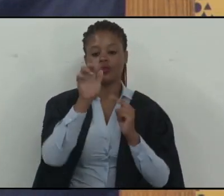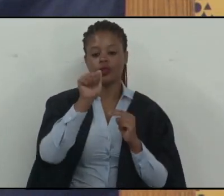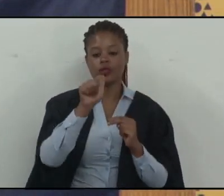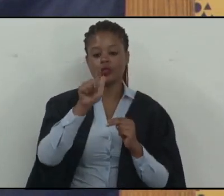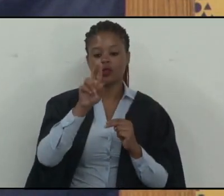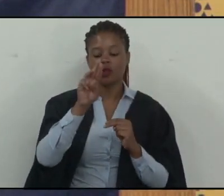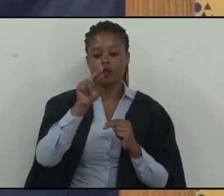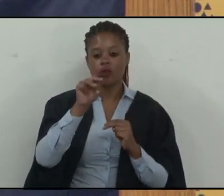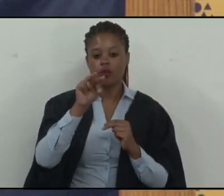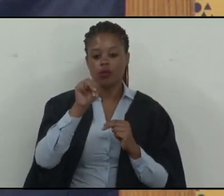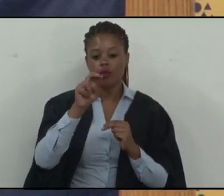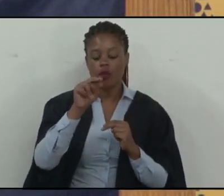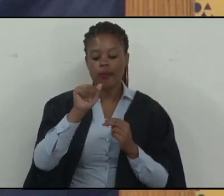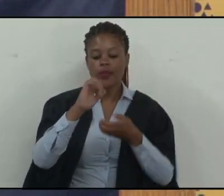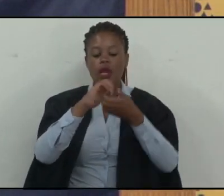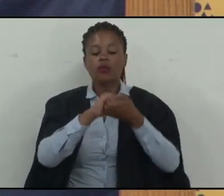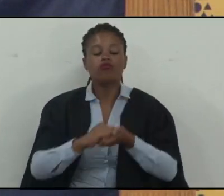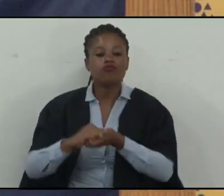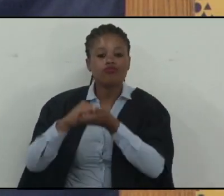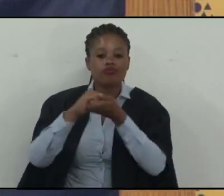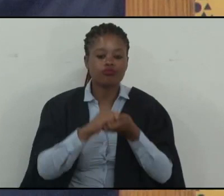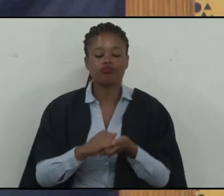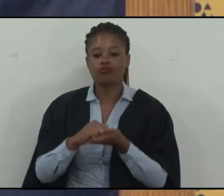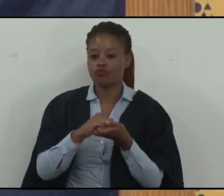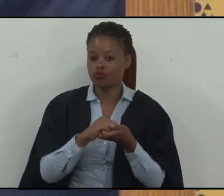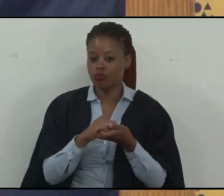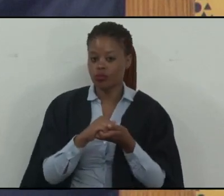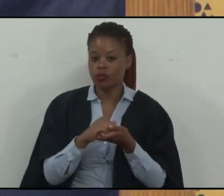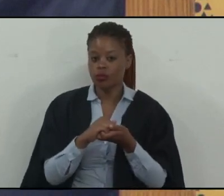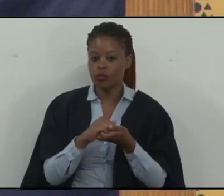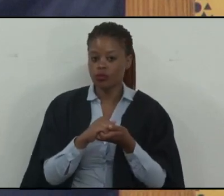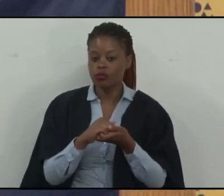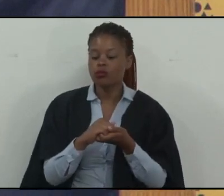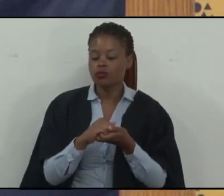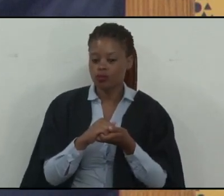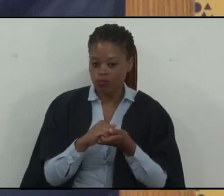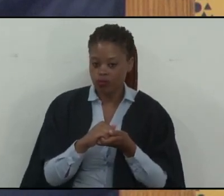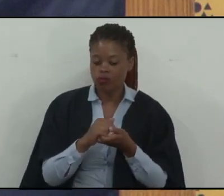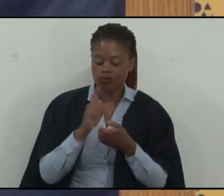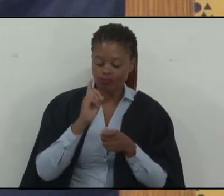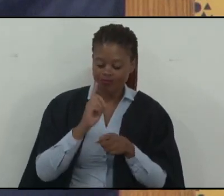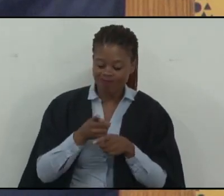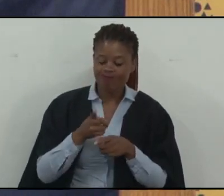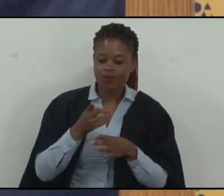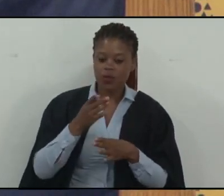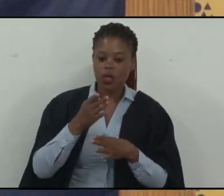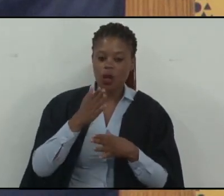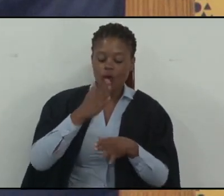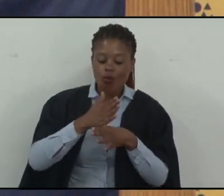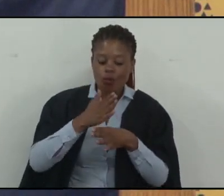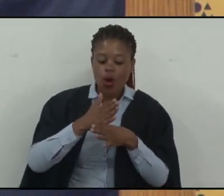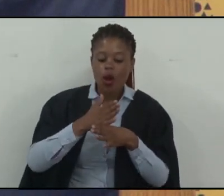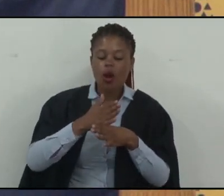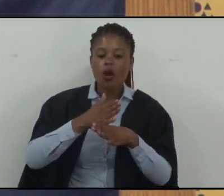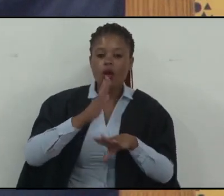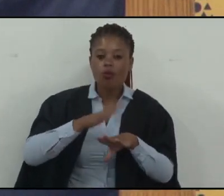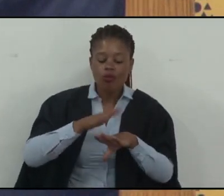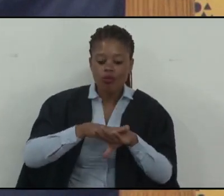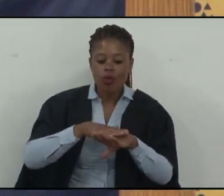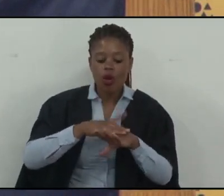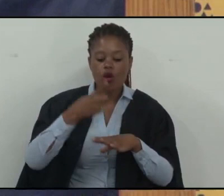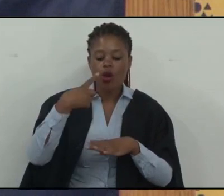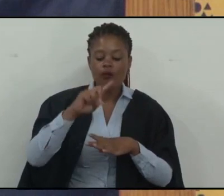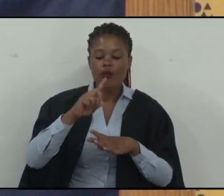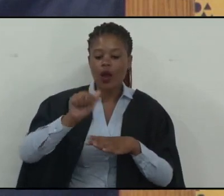Alumni Association, and where possible, plow back as much as you can to the